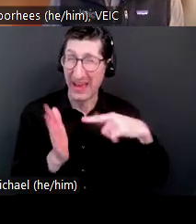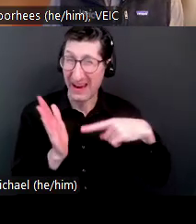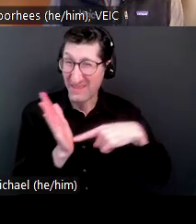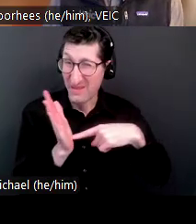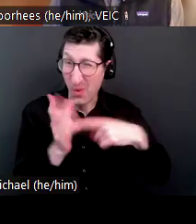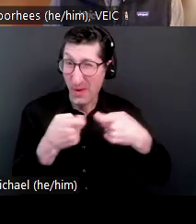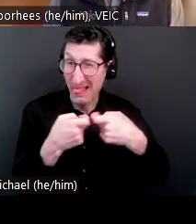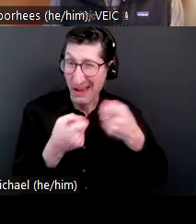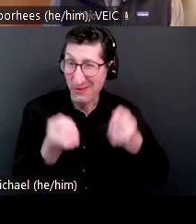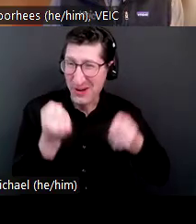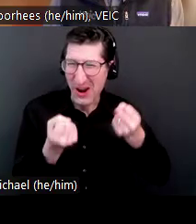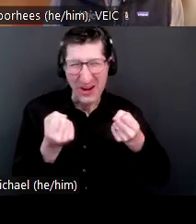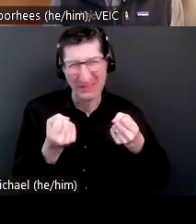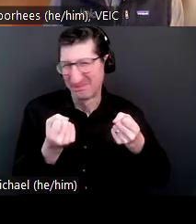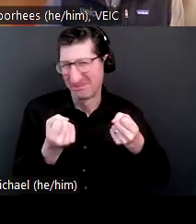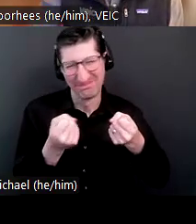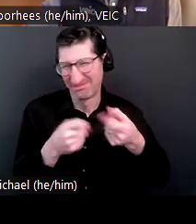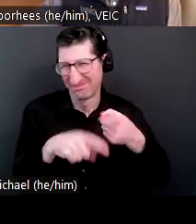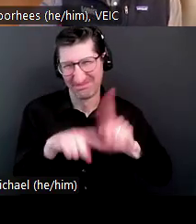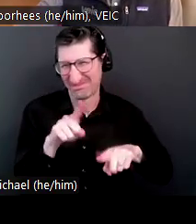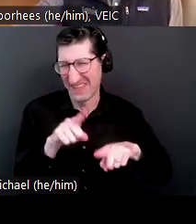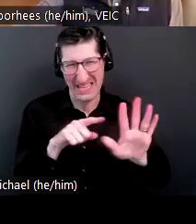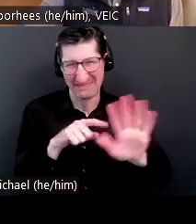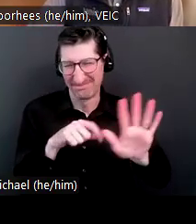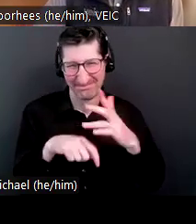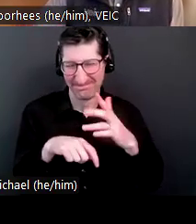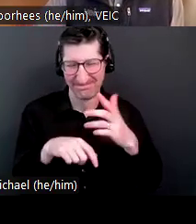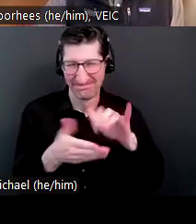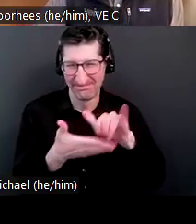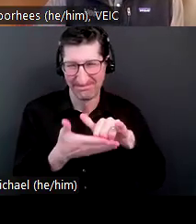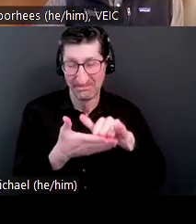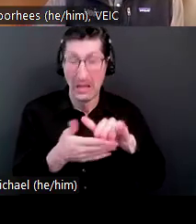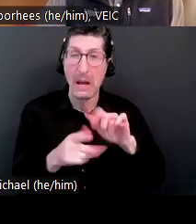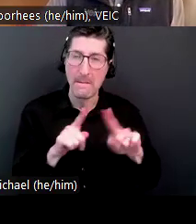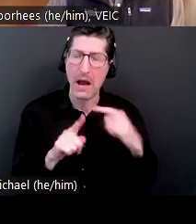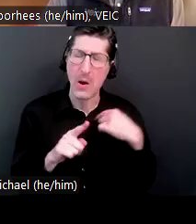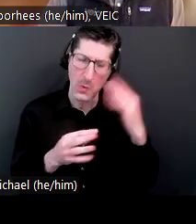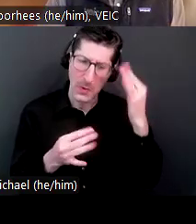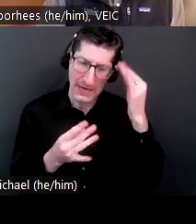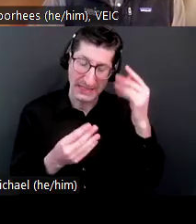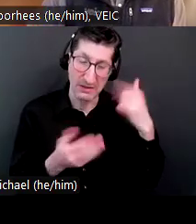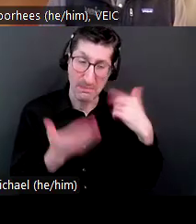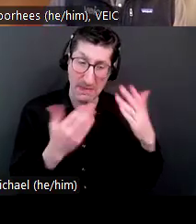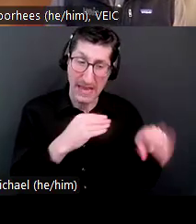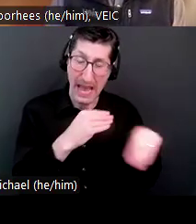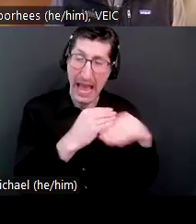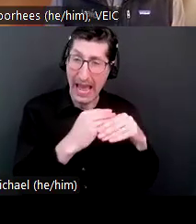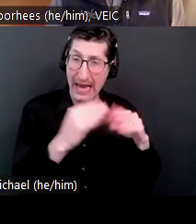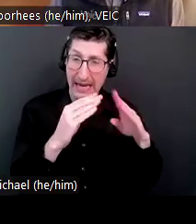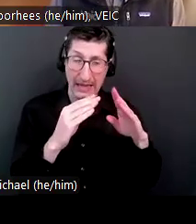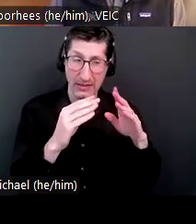can't afford those things, but. For instance, we're thinking on building an addition so that we can go be with